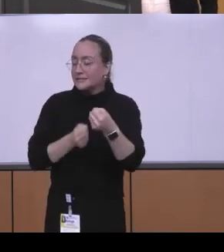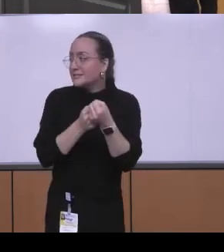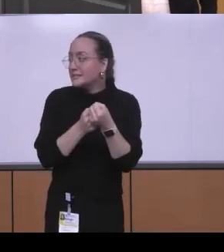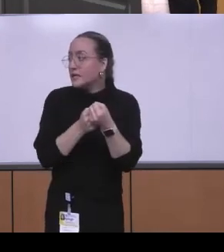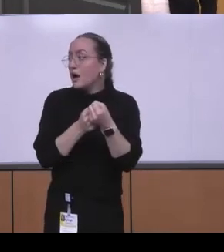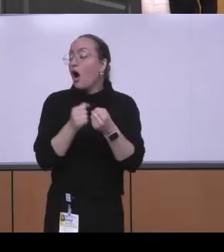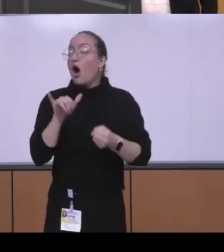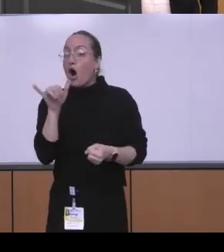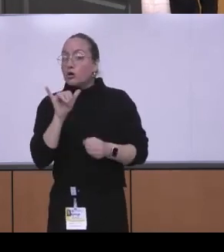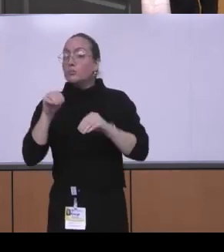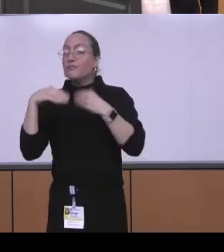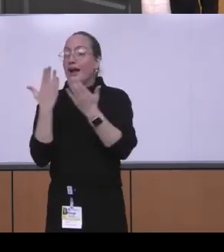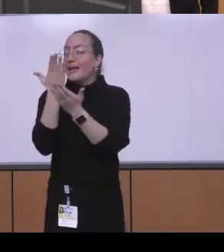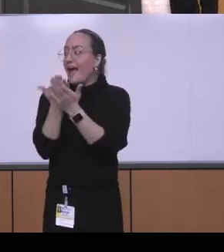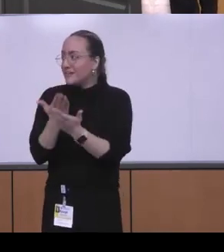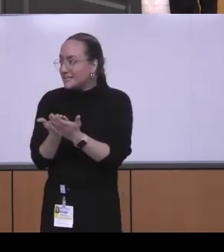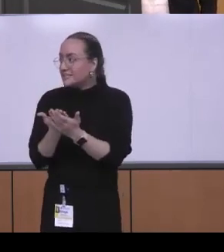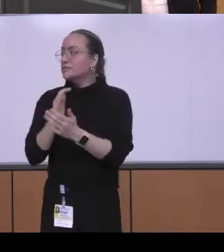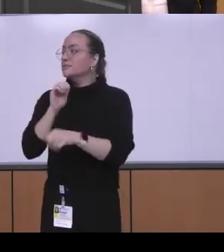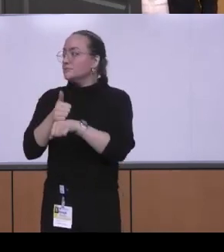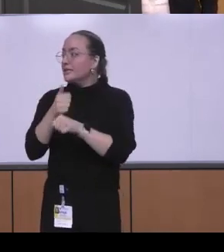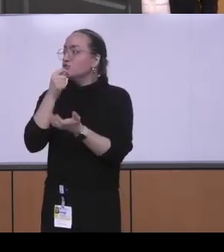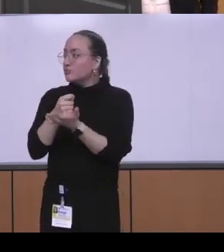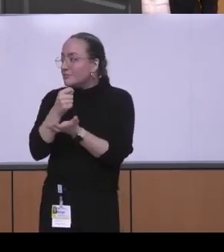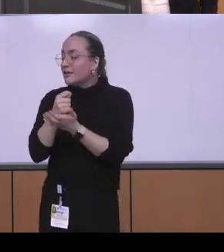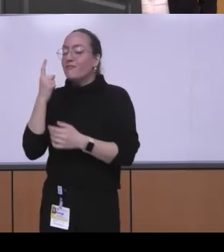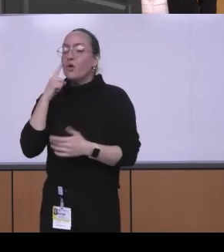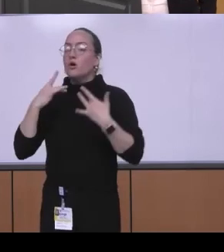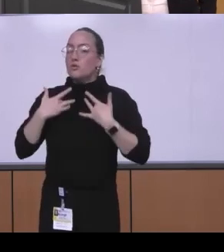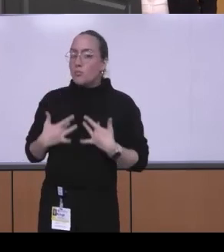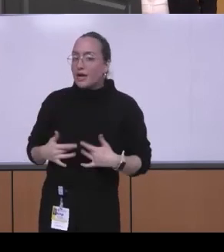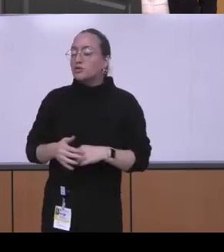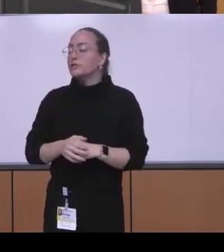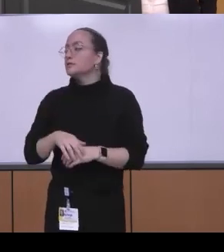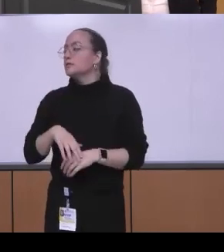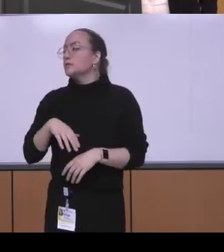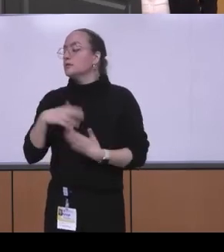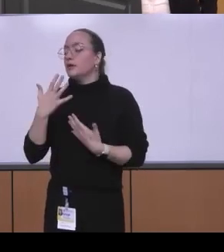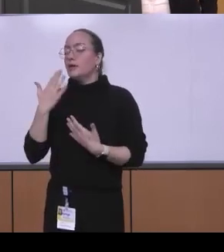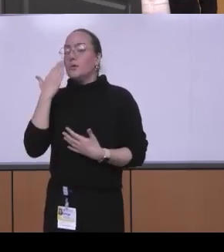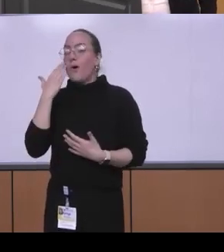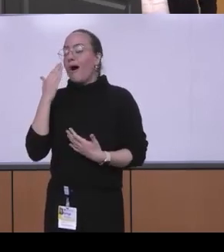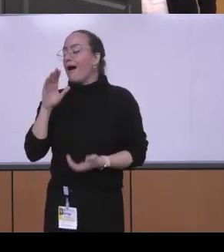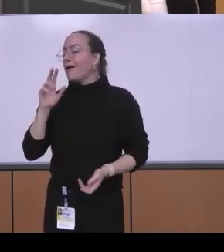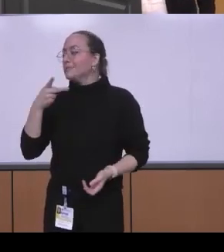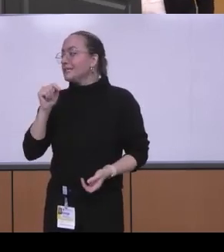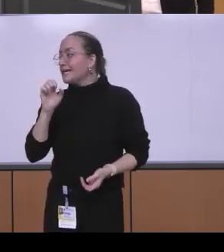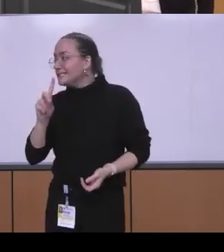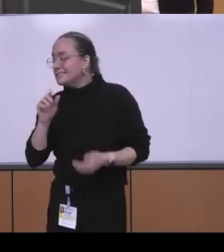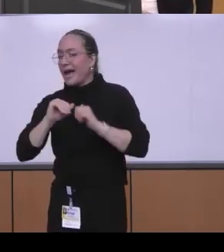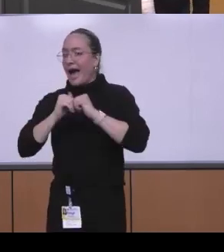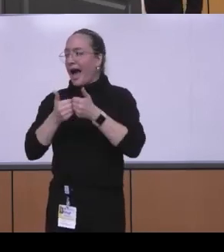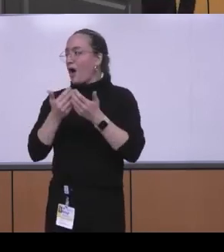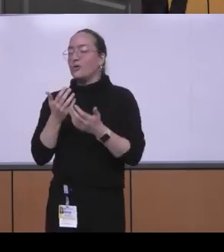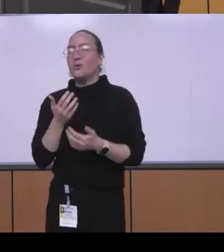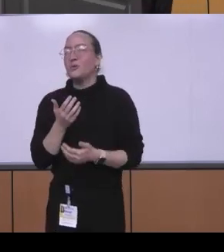providing evidence-based treatment for the major depression, generalized anxiety, PTSD, what would you invite us to do? Oh, wow. That's such a hard question.